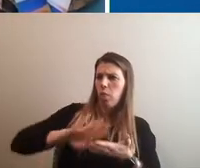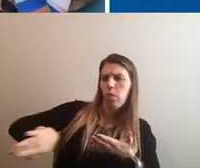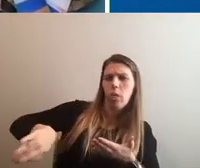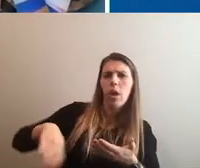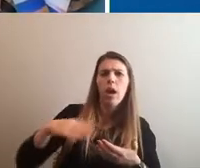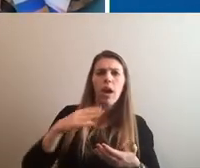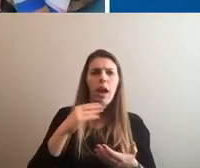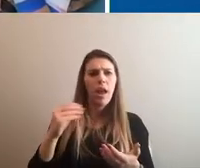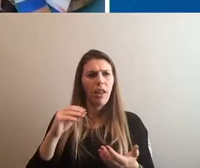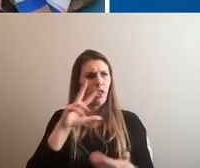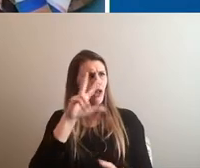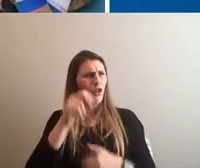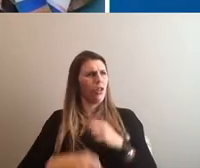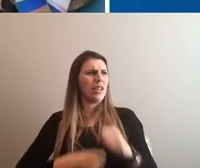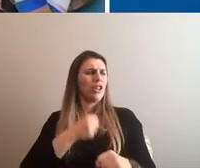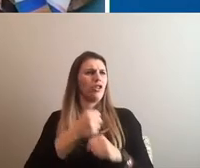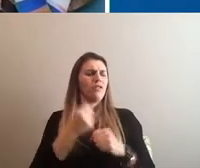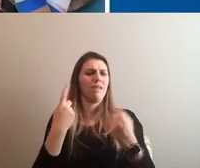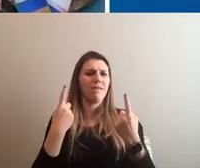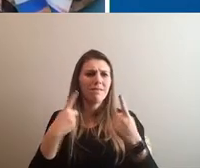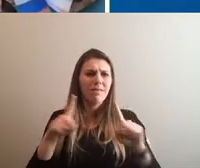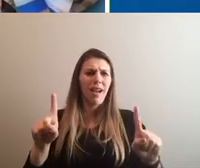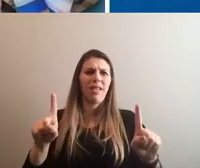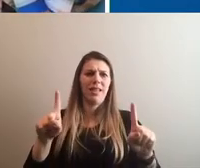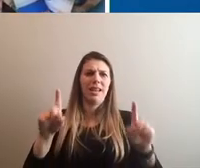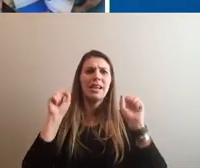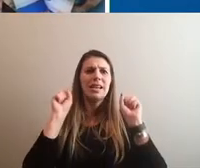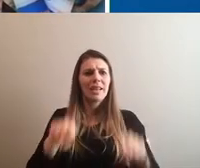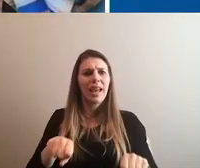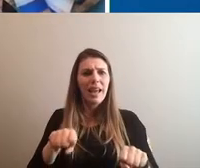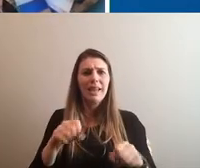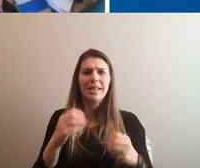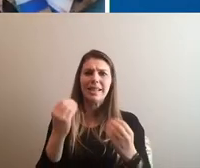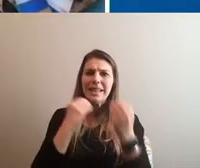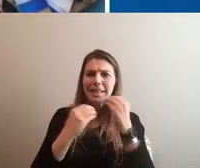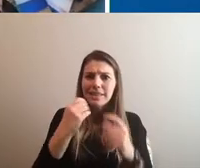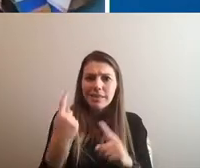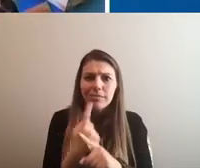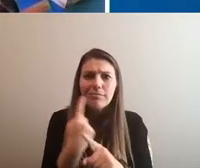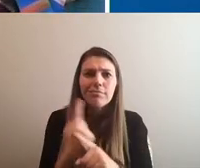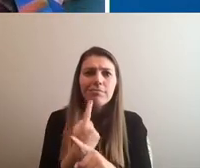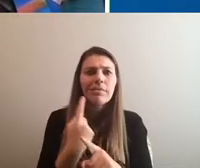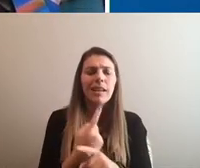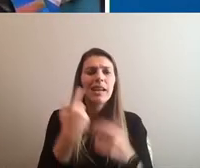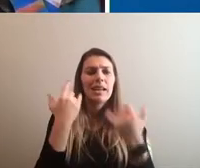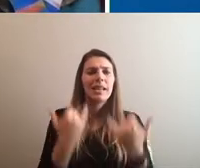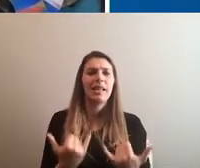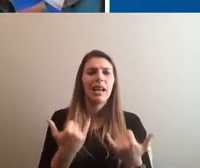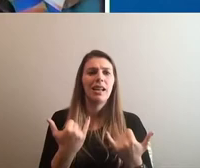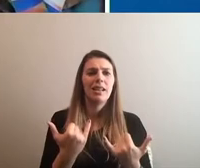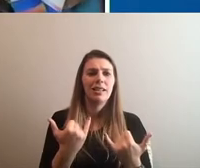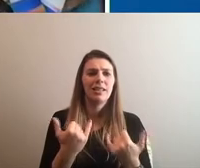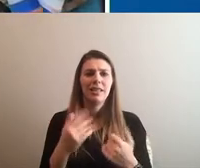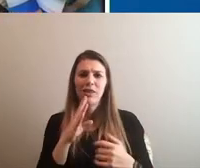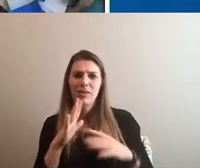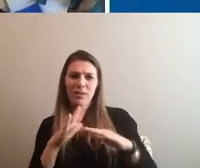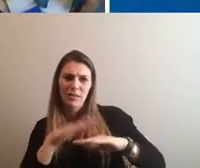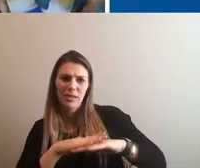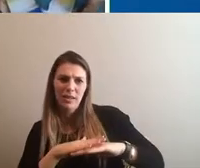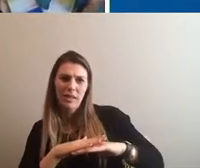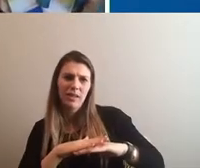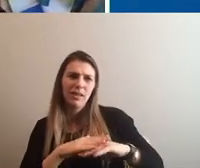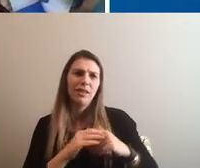like 30 years of life, she, after that, she has been able to eat properly. Now she's, alhamdulillah, not underweight